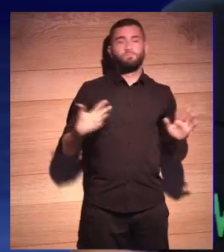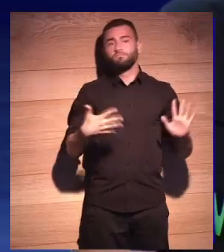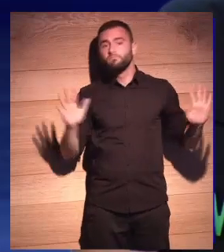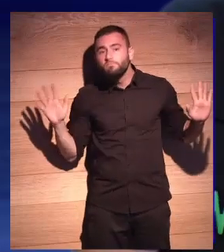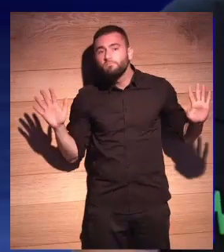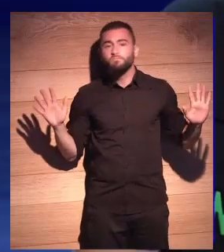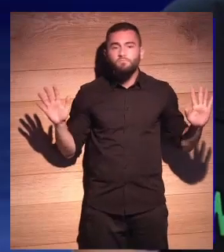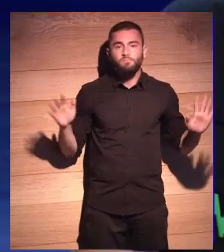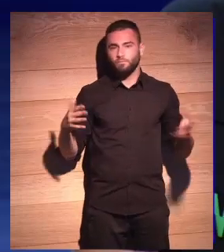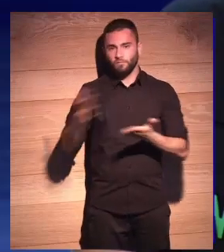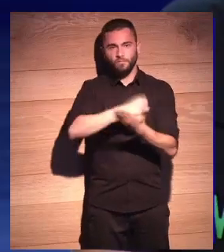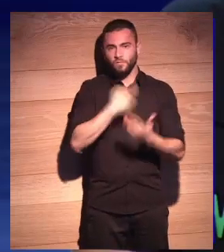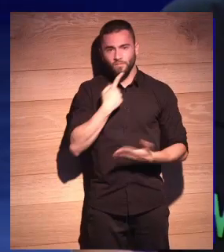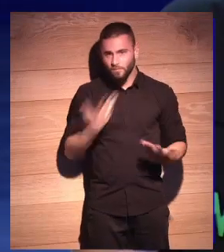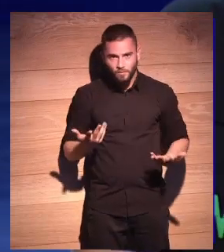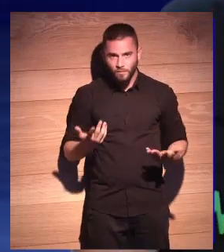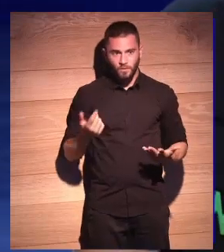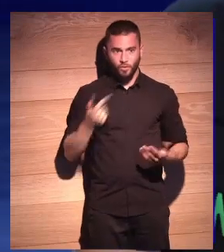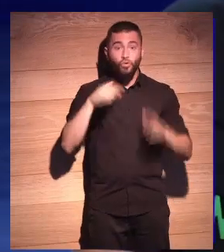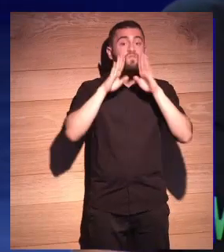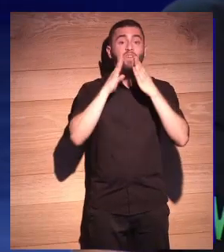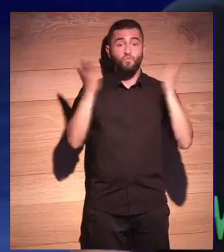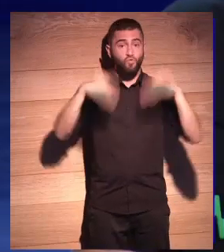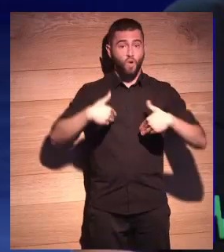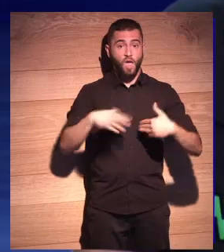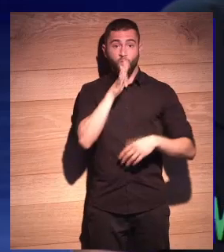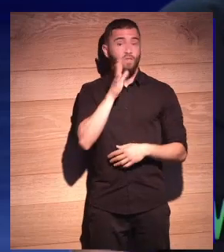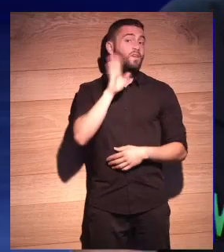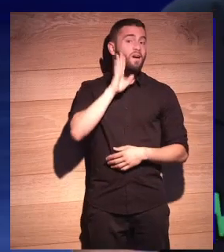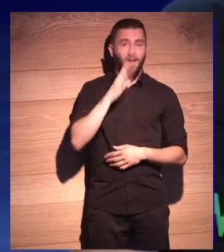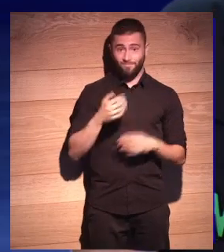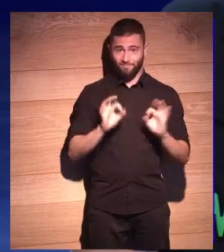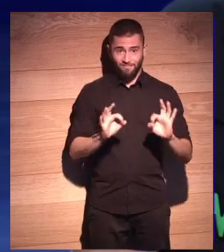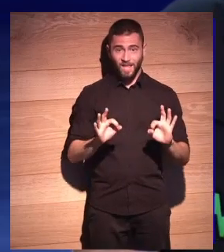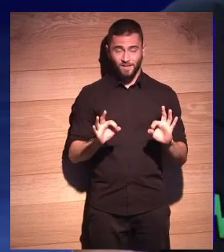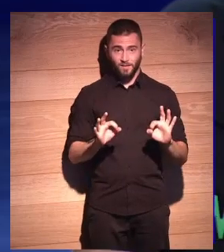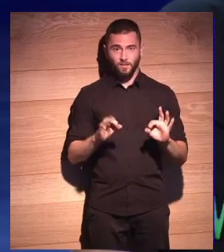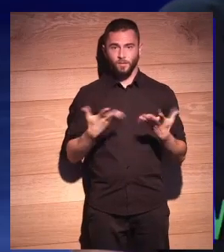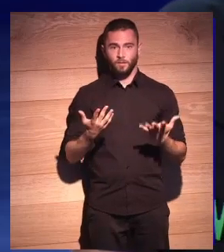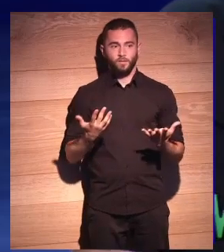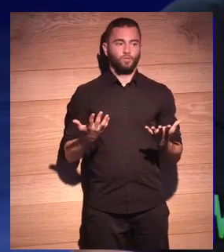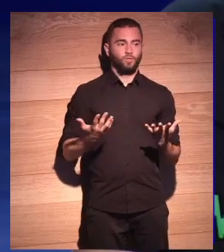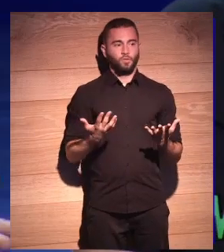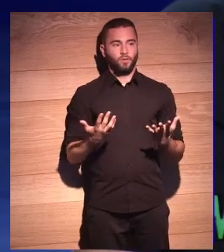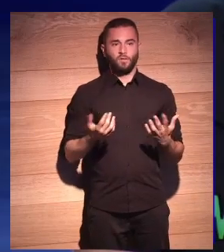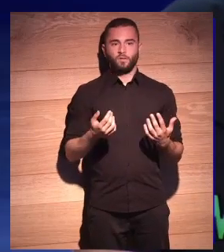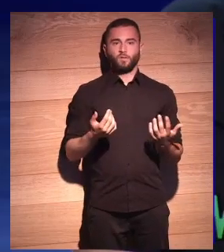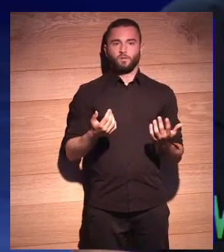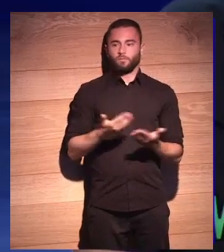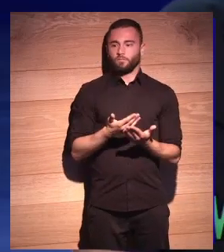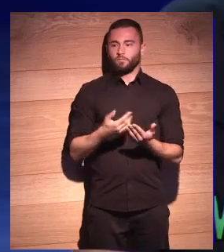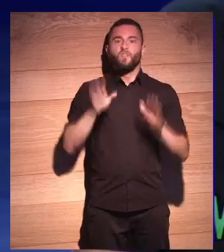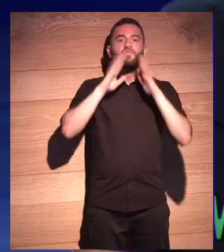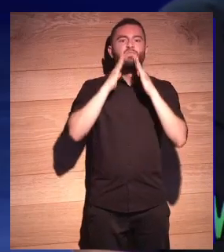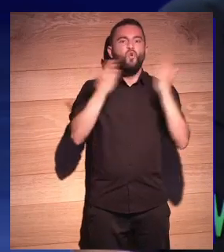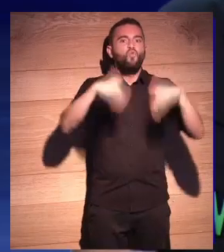we do? Which is what everyone says. I have no Facebook account, and this is one of the reasons, because you're totally